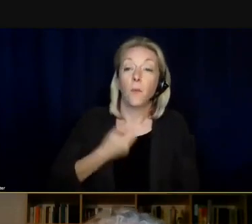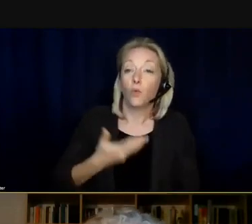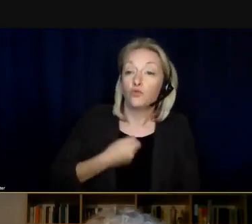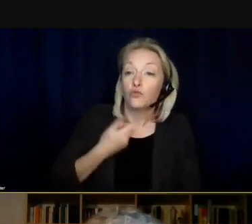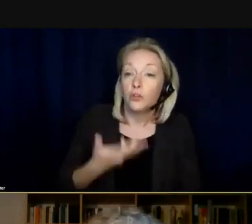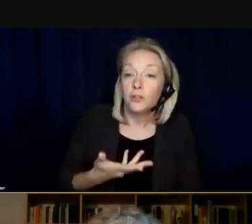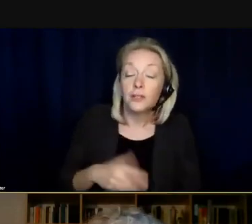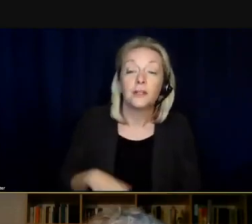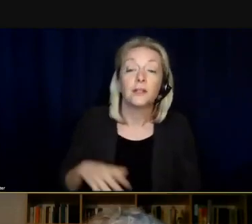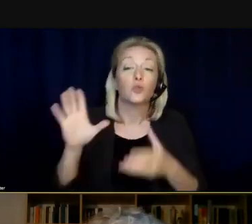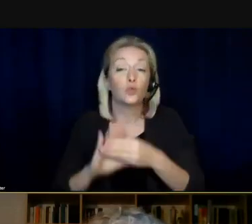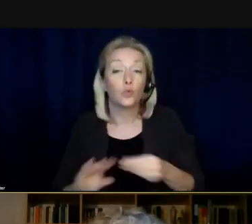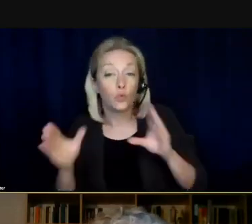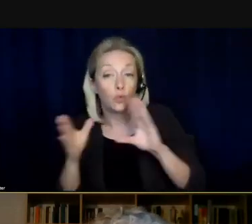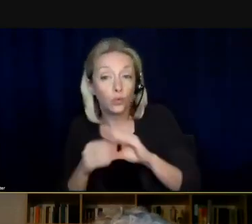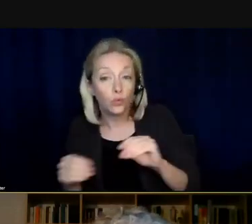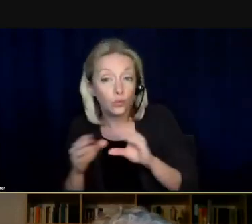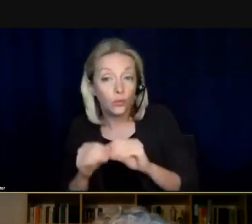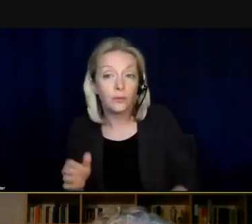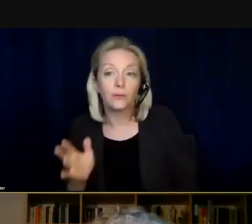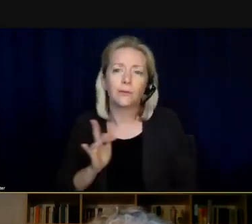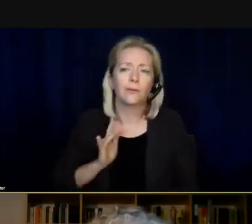poetry, ASL storytelling.